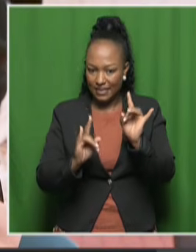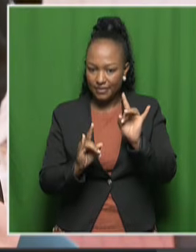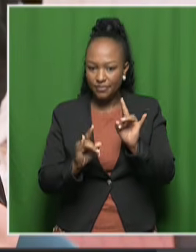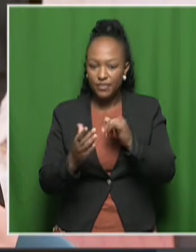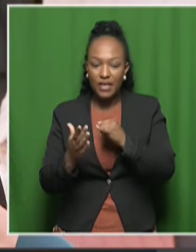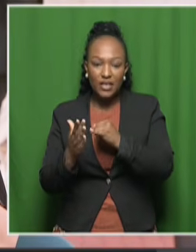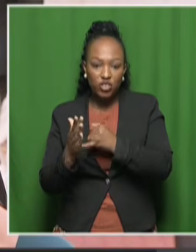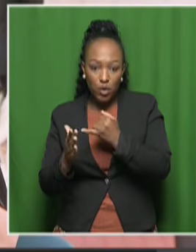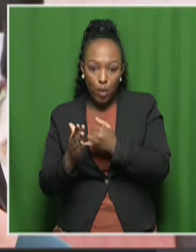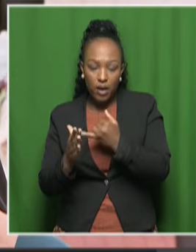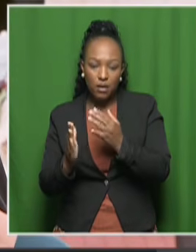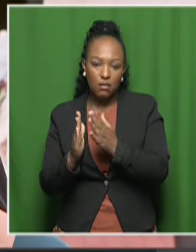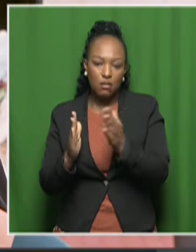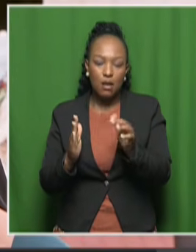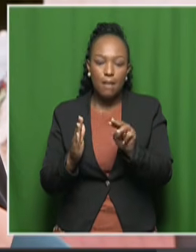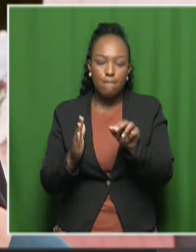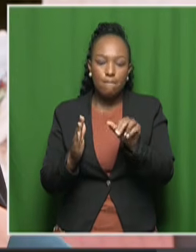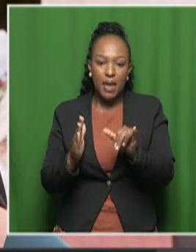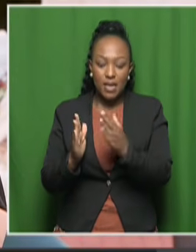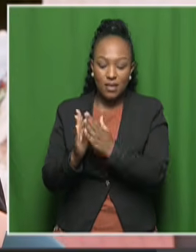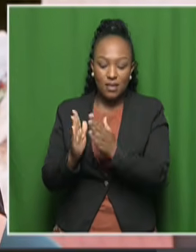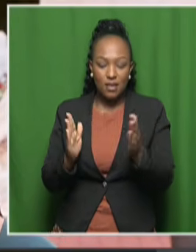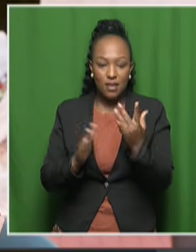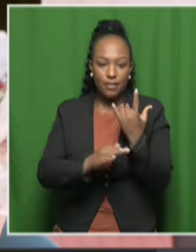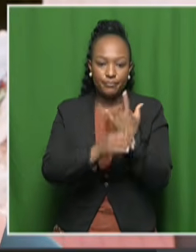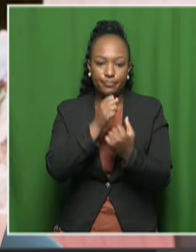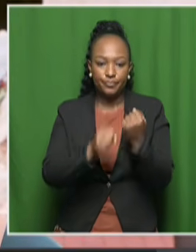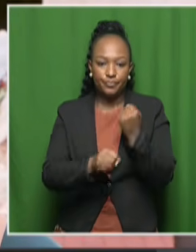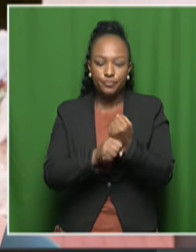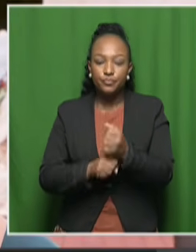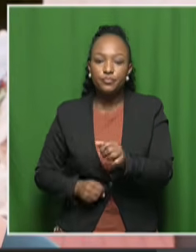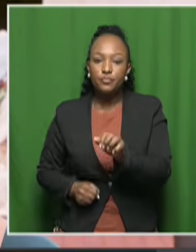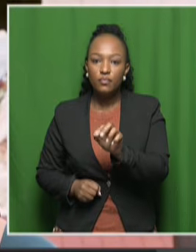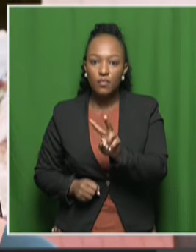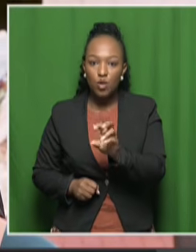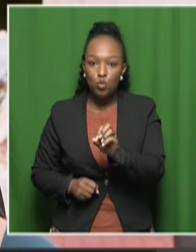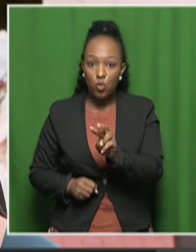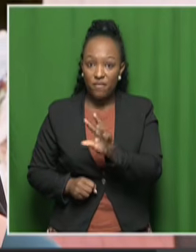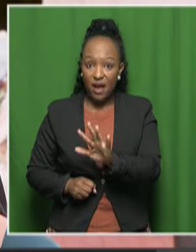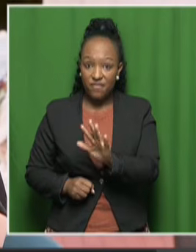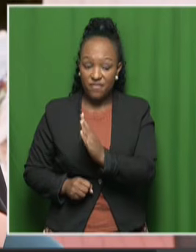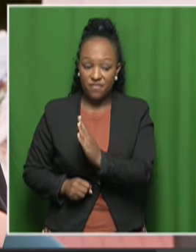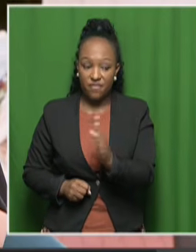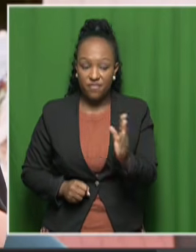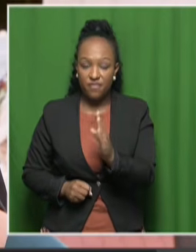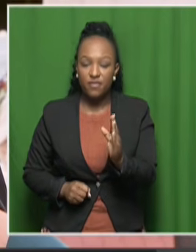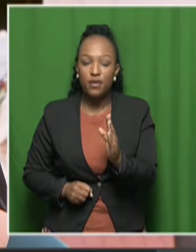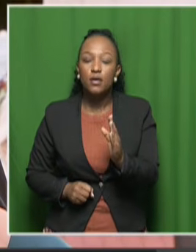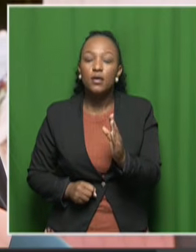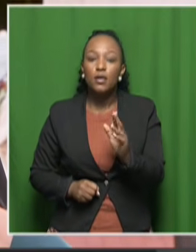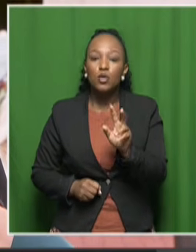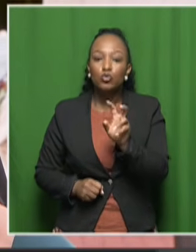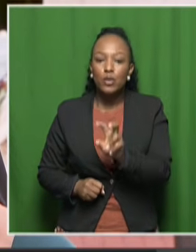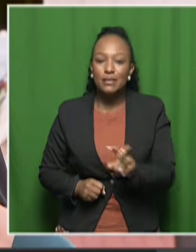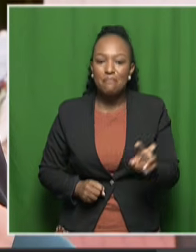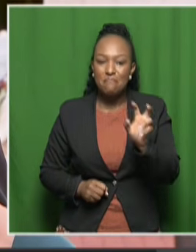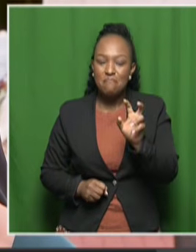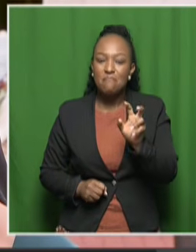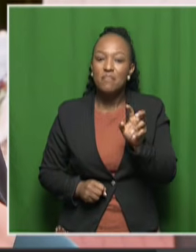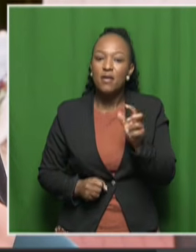and May last year, 2025, and domestic tourism figures surged up